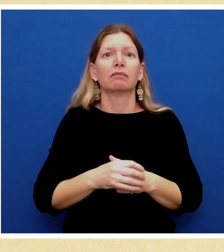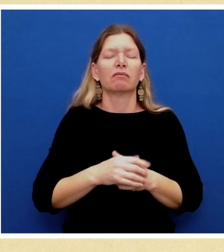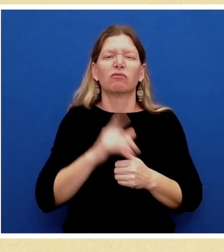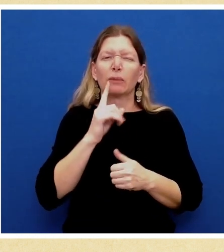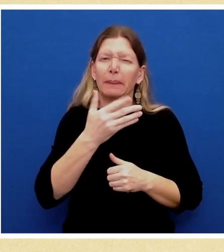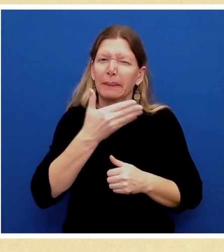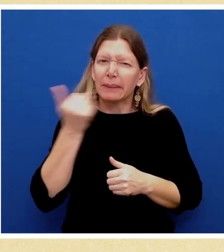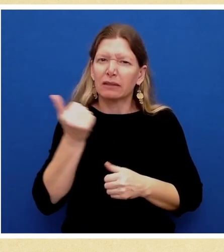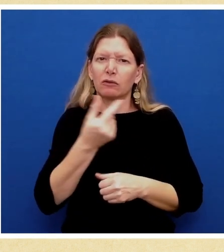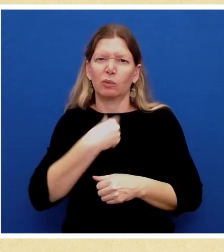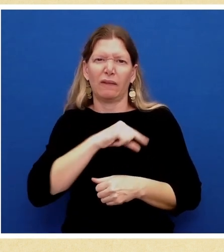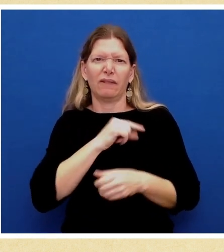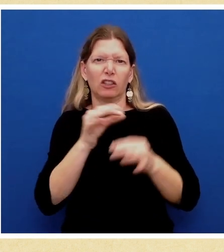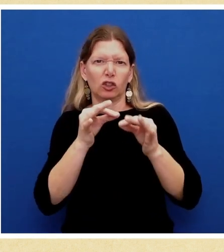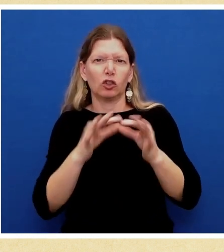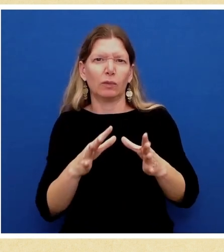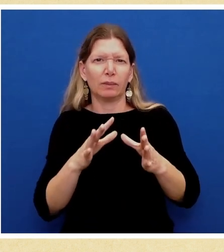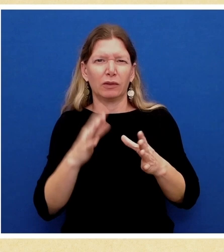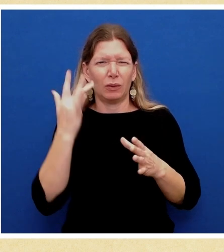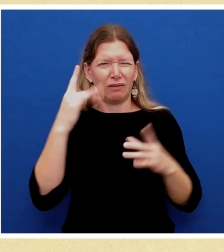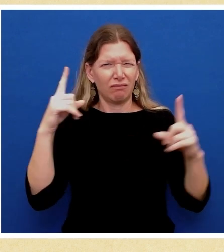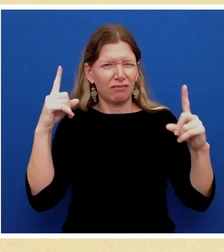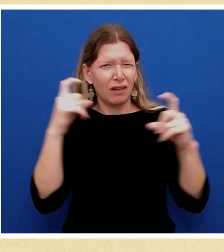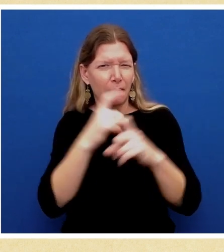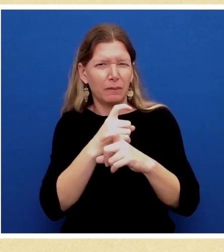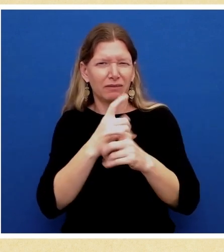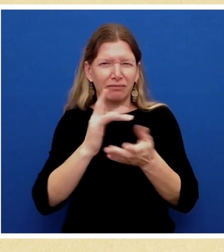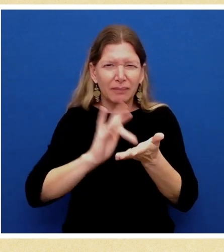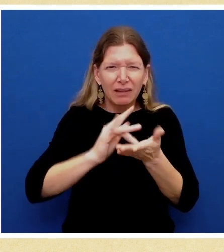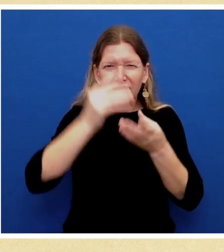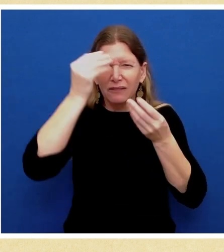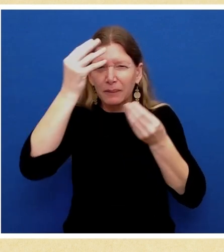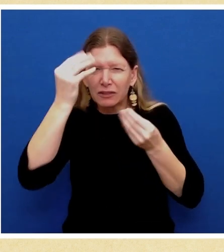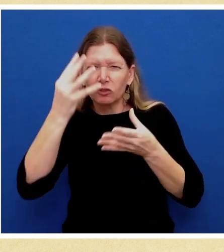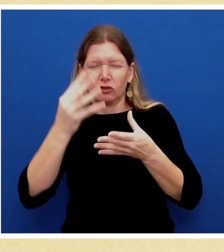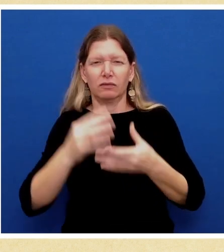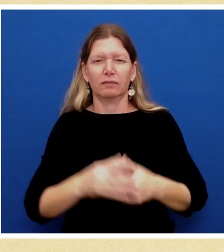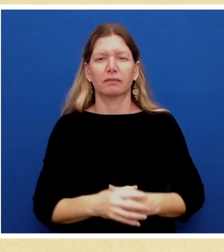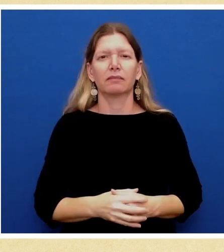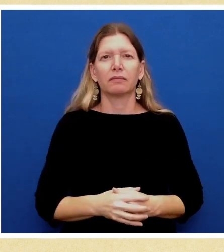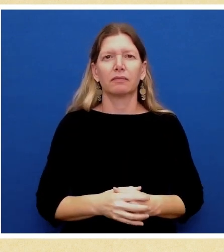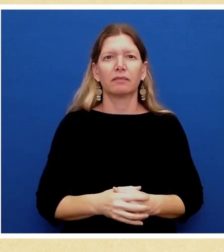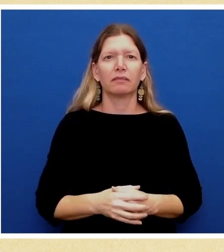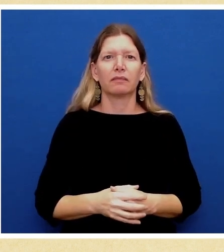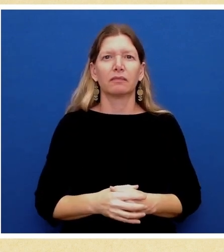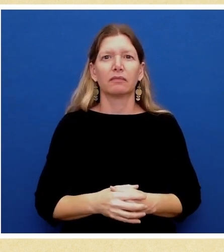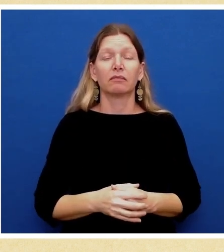should be facilitated through a qualified interpreter because of the complexity of the information.